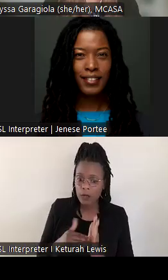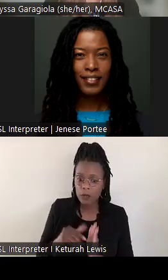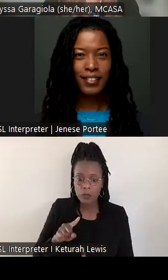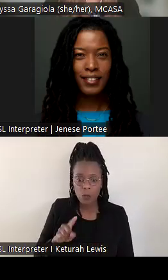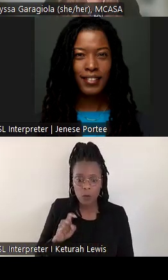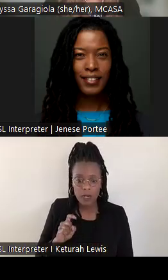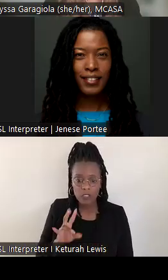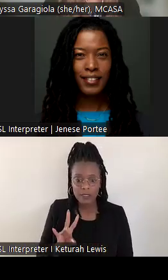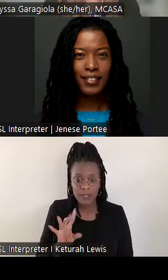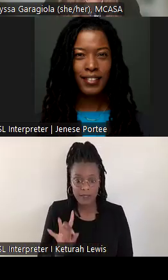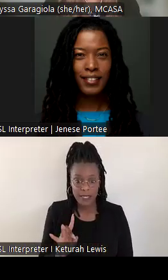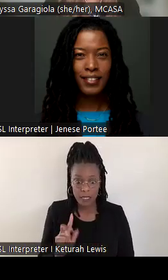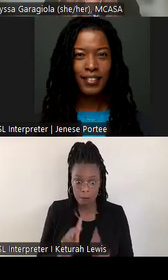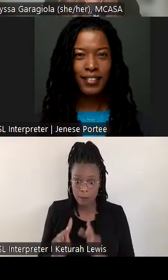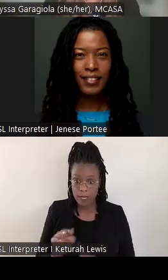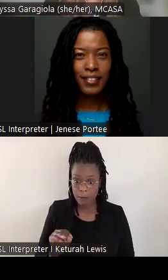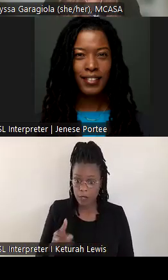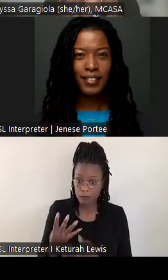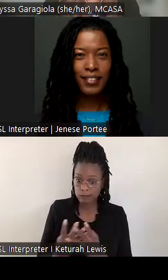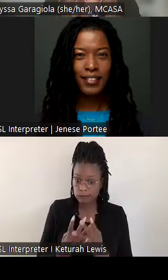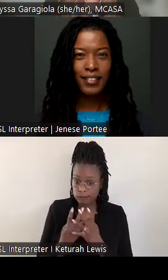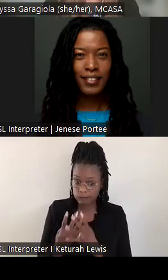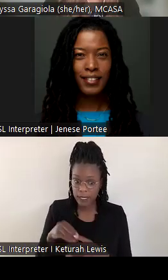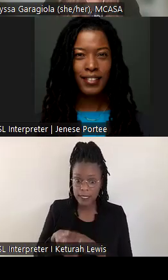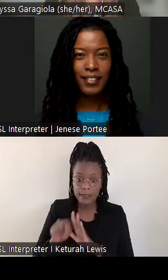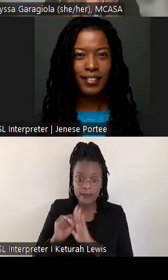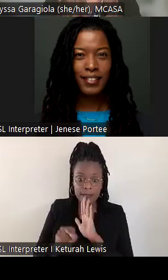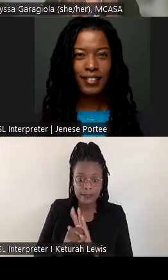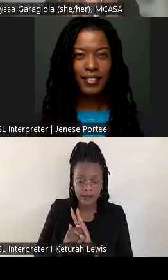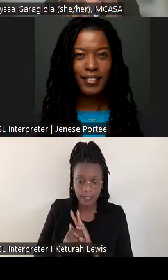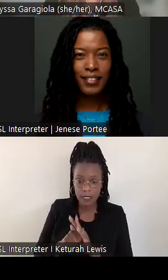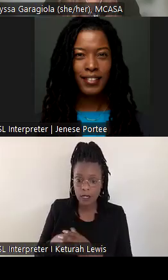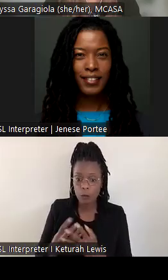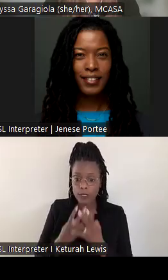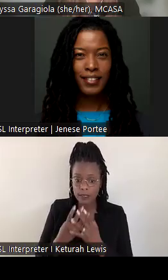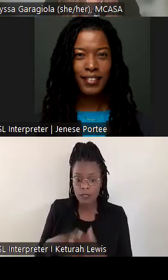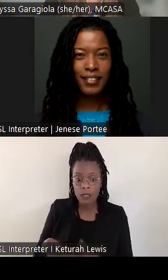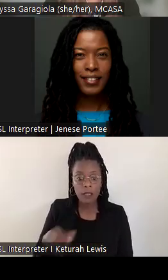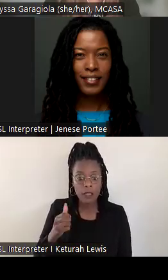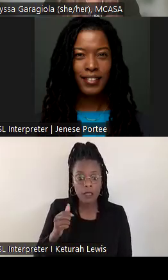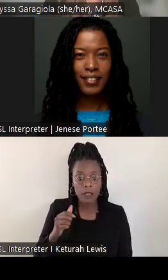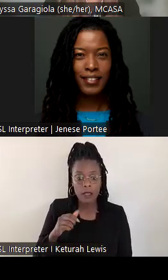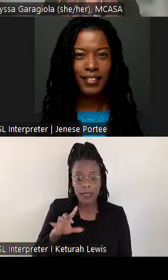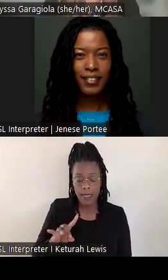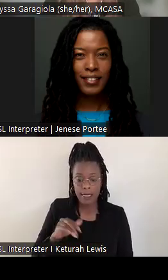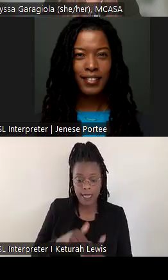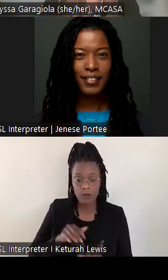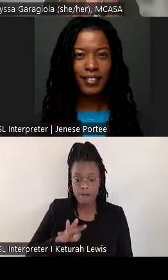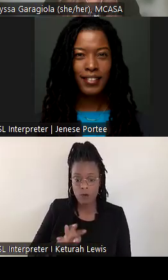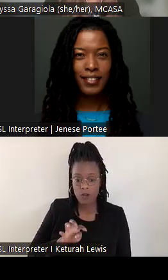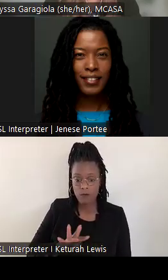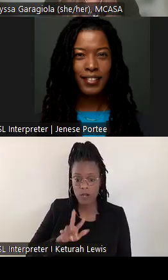16,178 Marylanders were incarcerated in state prisons, and 8,443 were incarcerated in